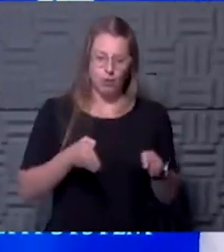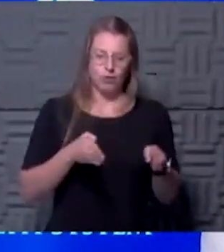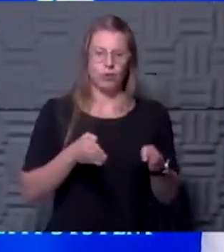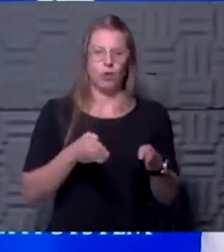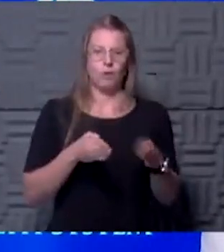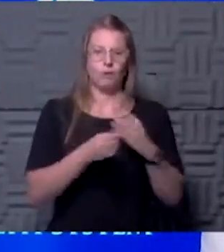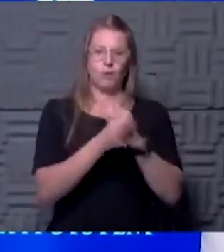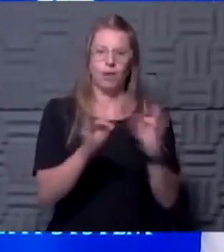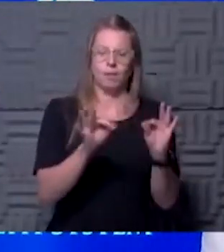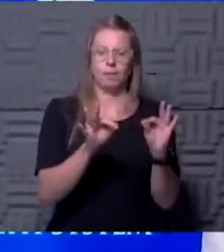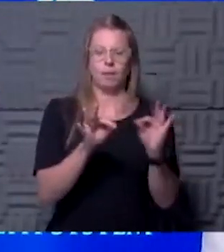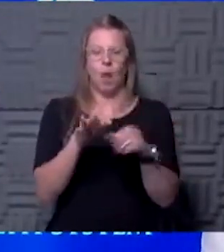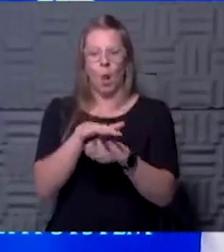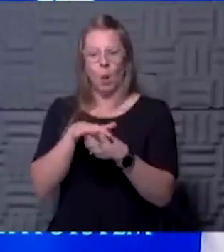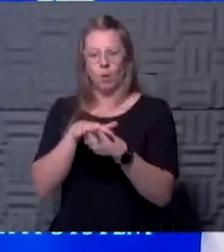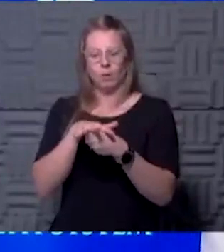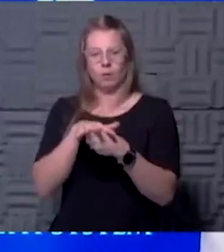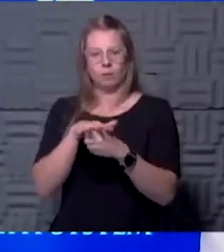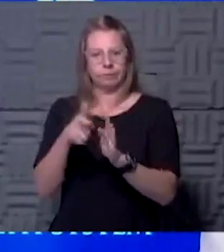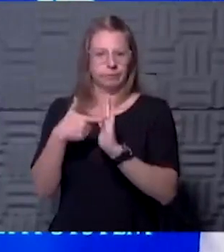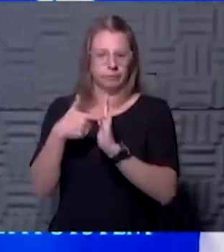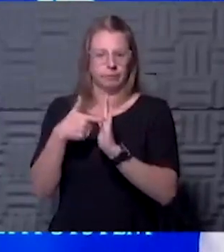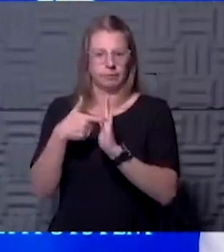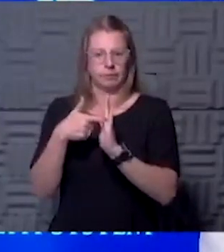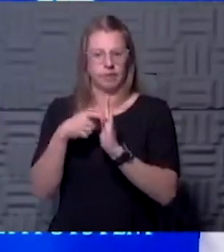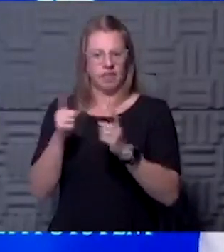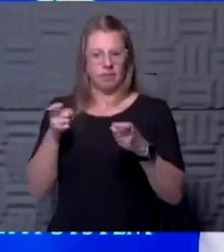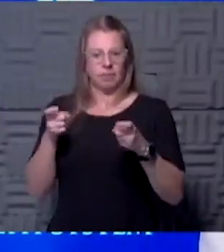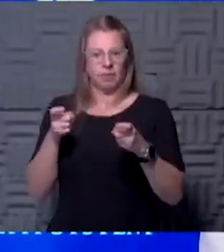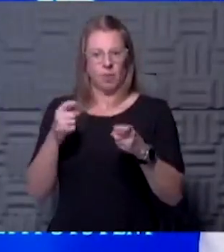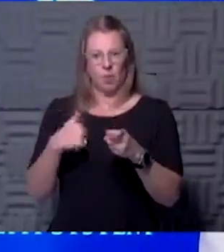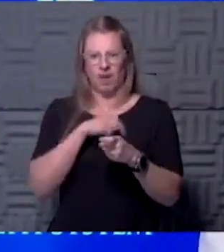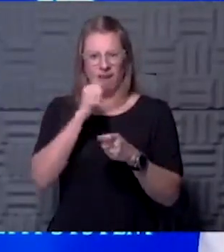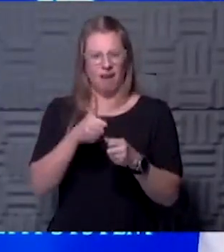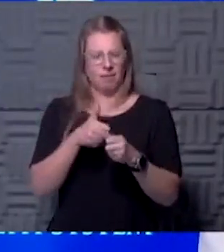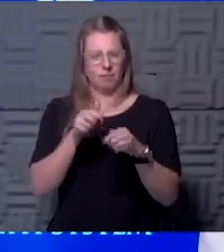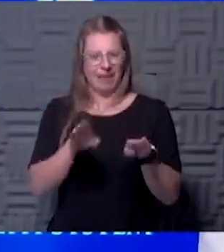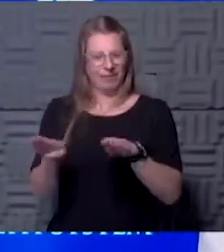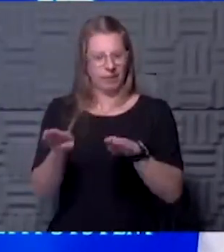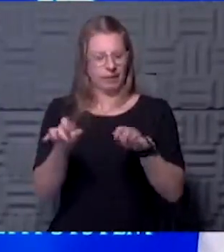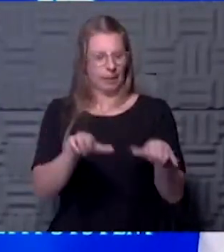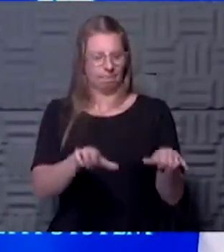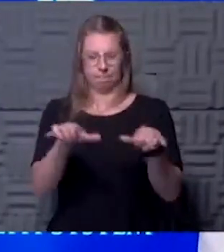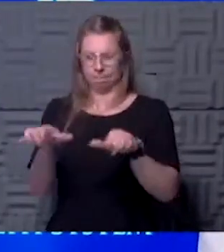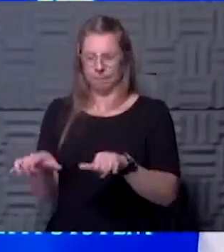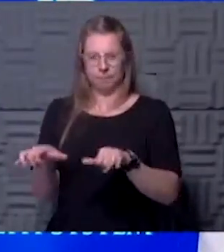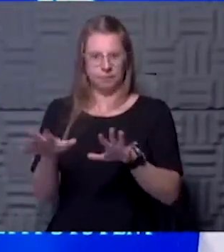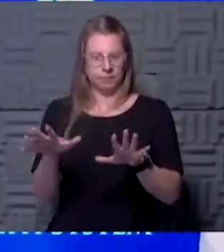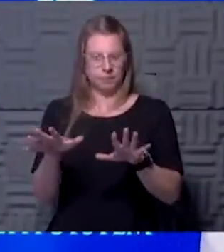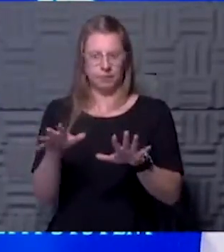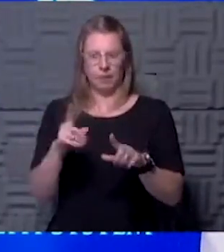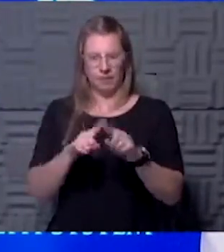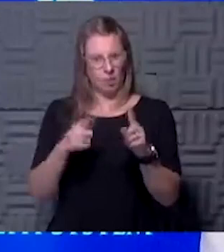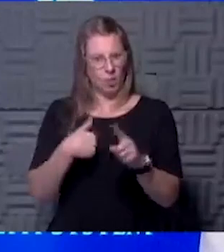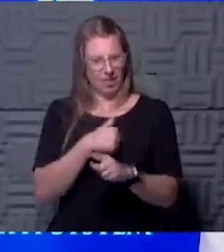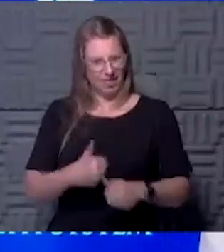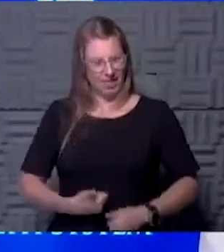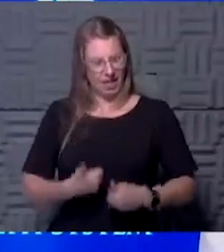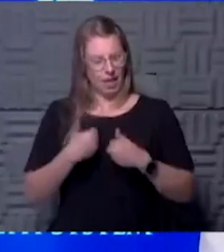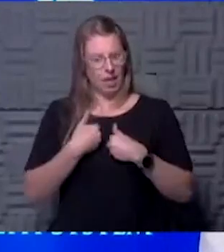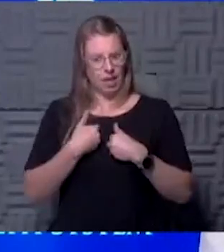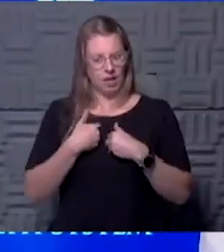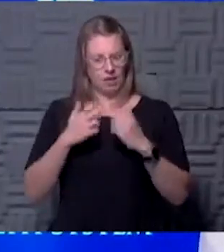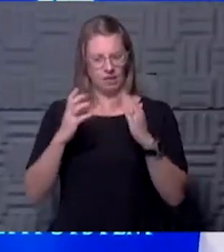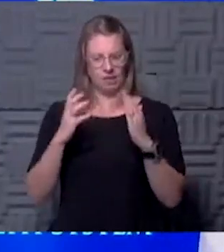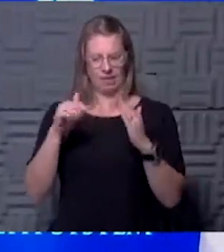ordinance and governance that we all are not acting the same. Yet we live in this tangled web of